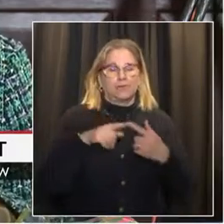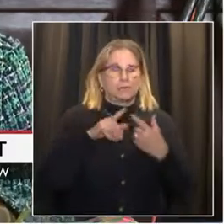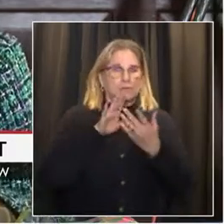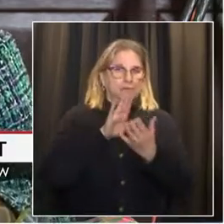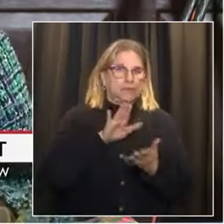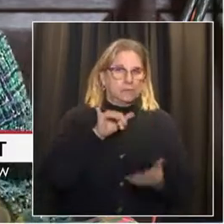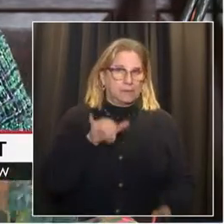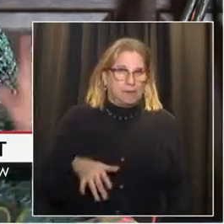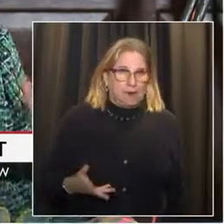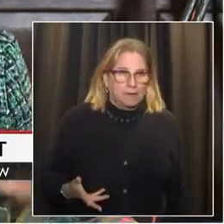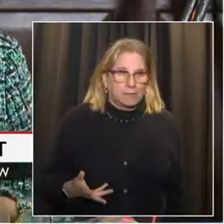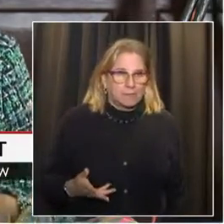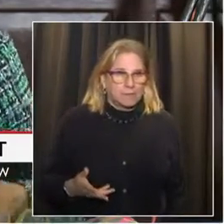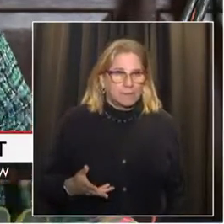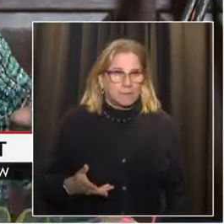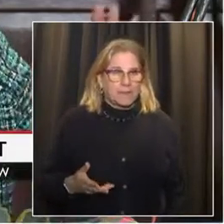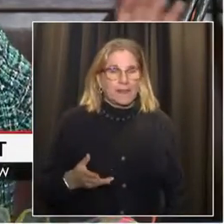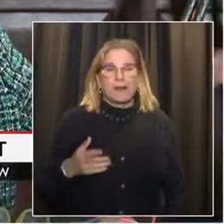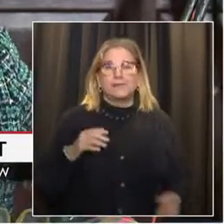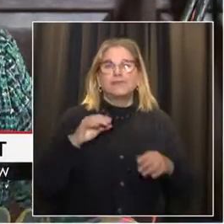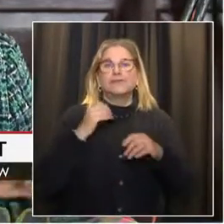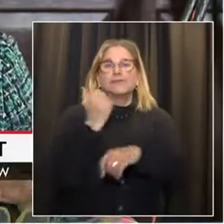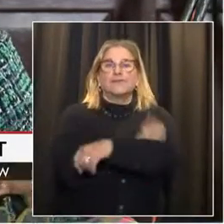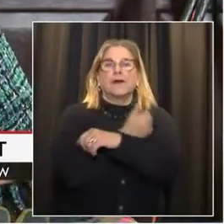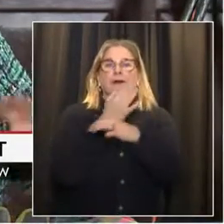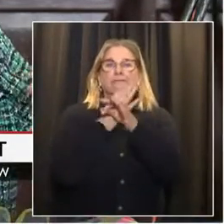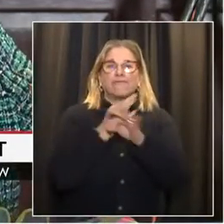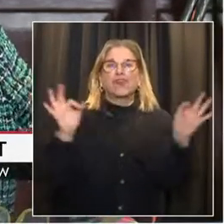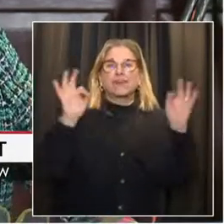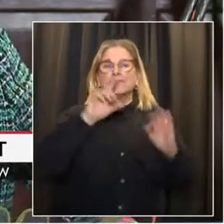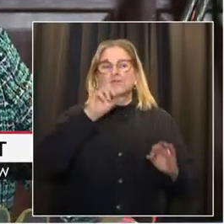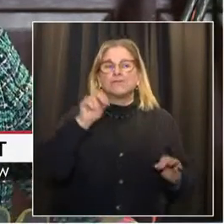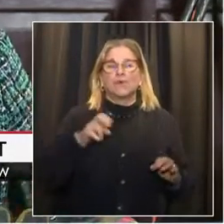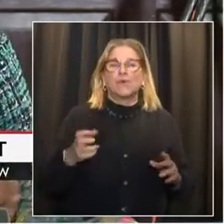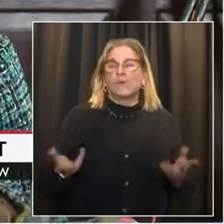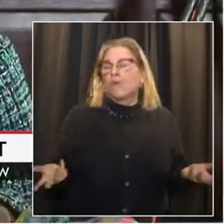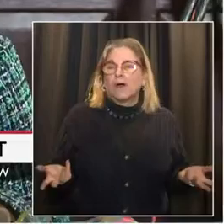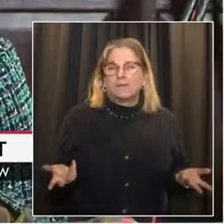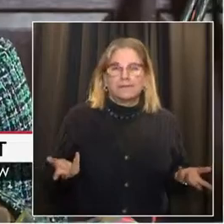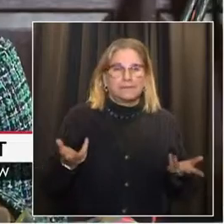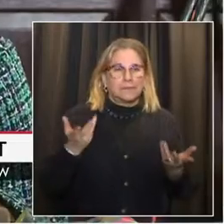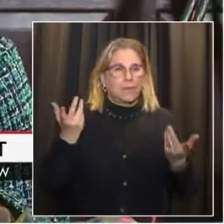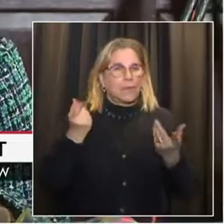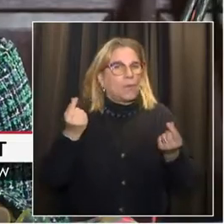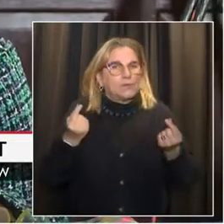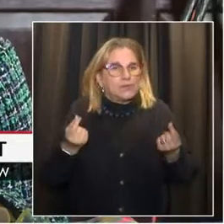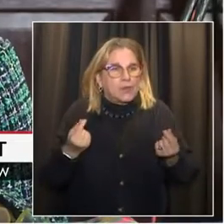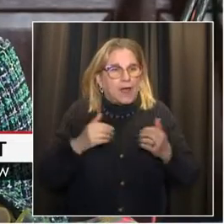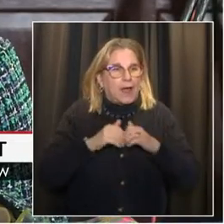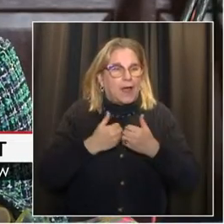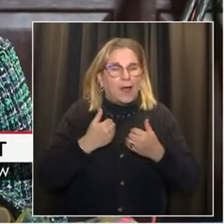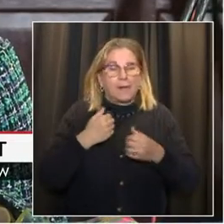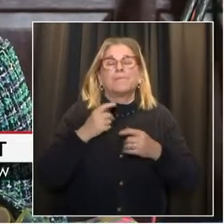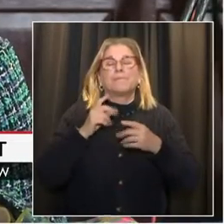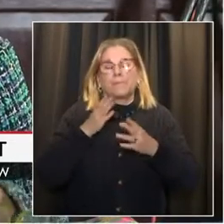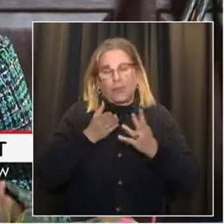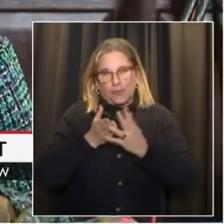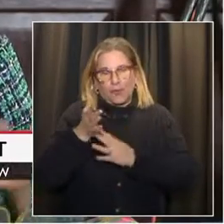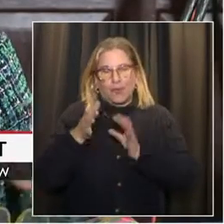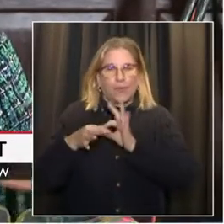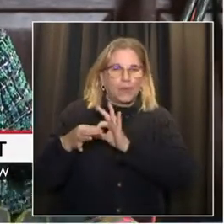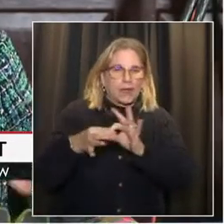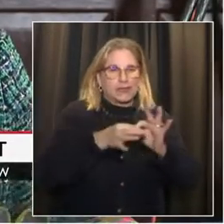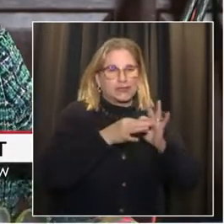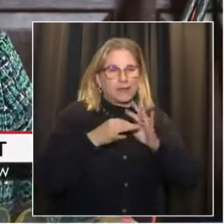Chinatown or Raymond Recreation Center or any number of places where residents are complaining about open-air drug